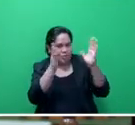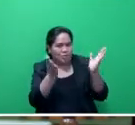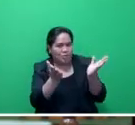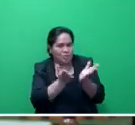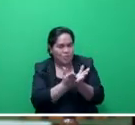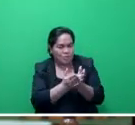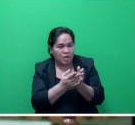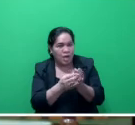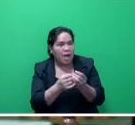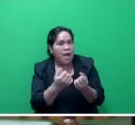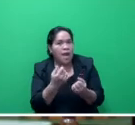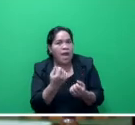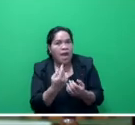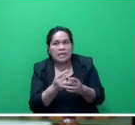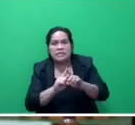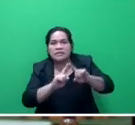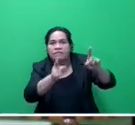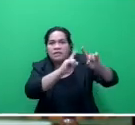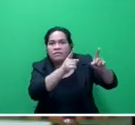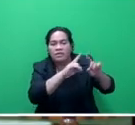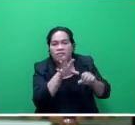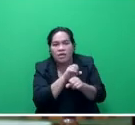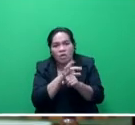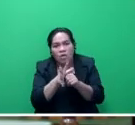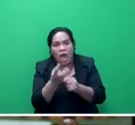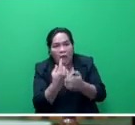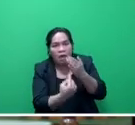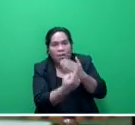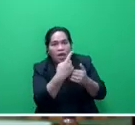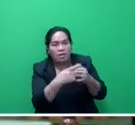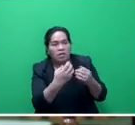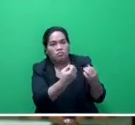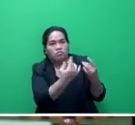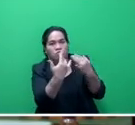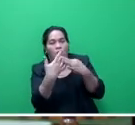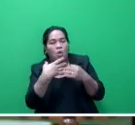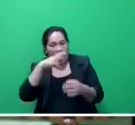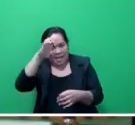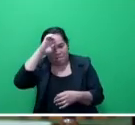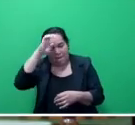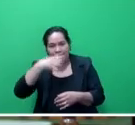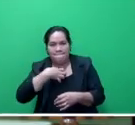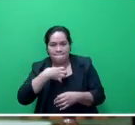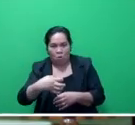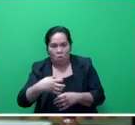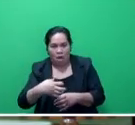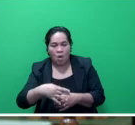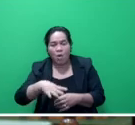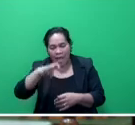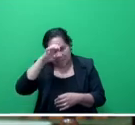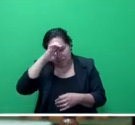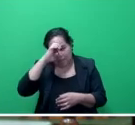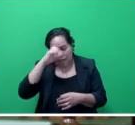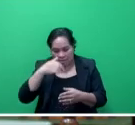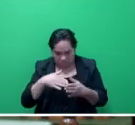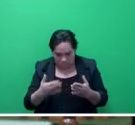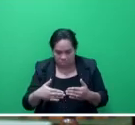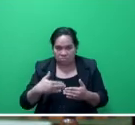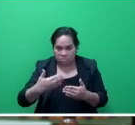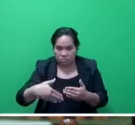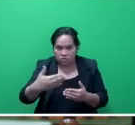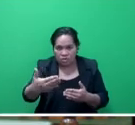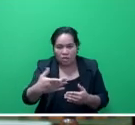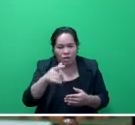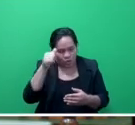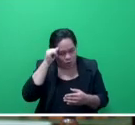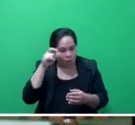pop up in different areas at different times. We expect more cases in Fiji. We expect them tomorrow. We expect them in years from now. When we have